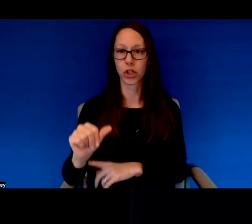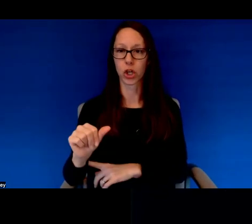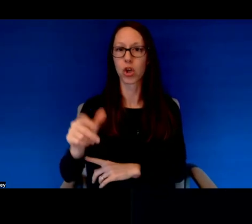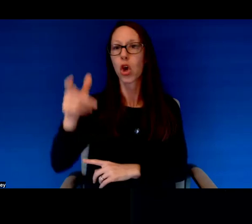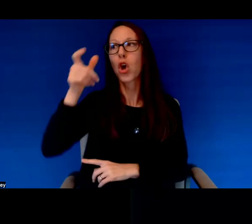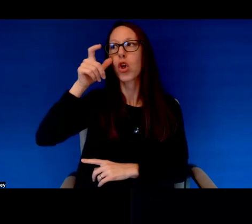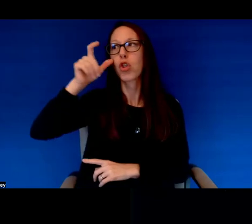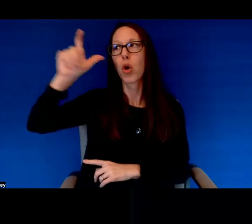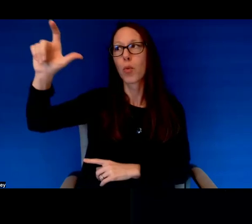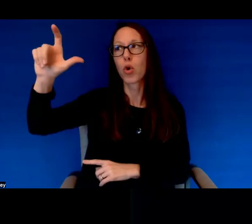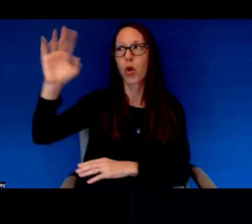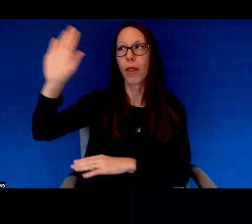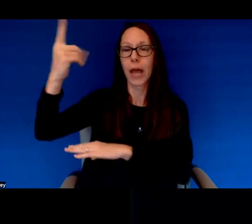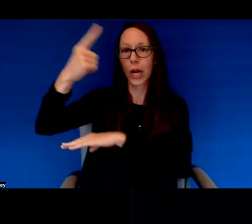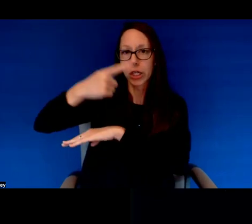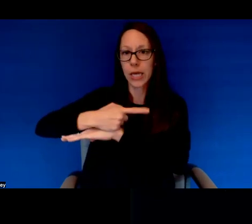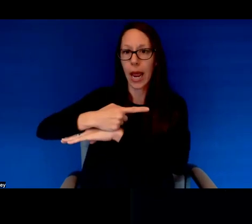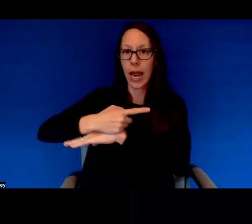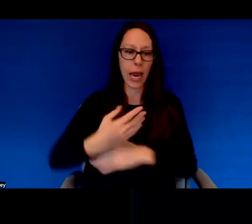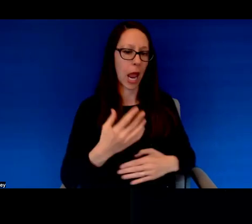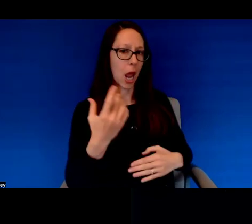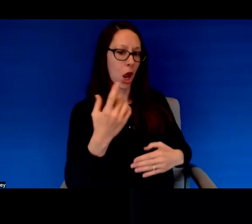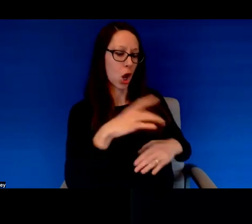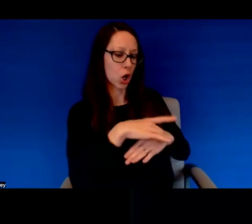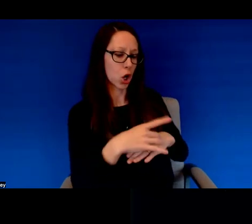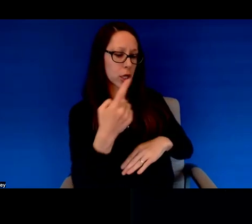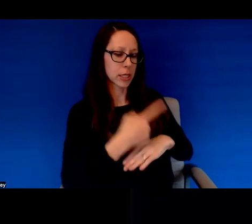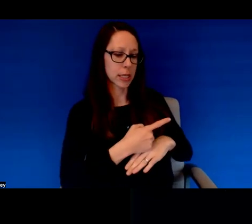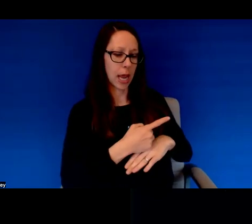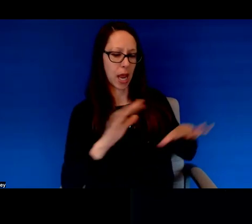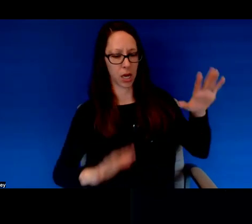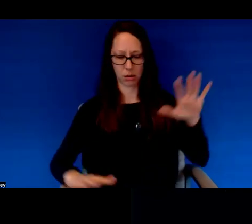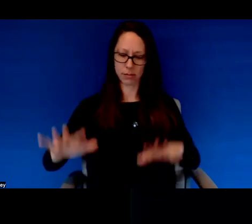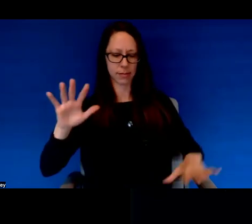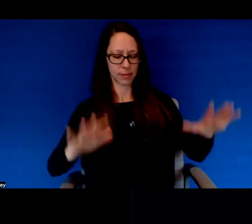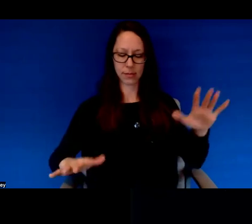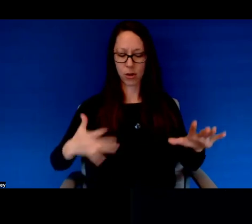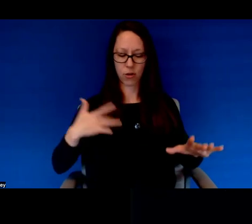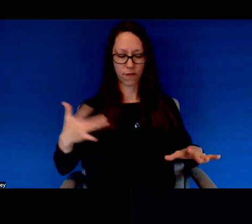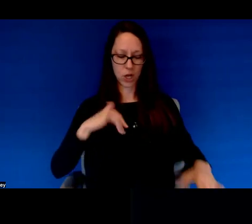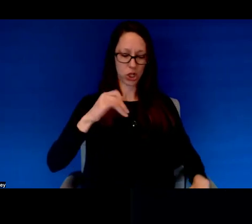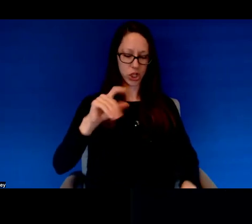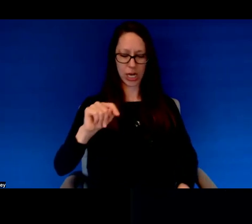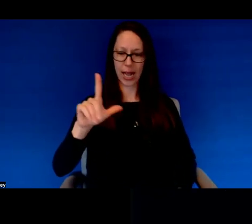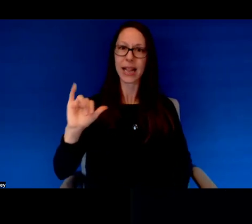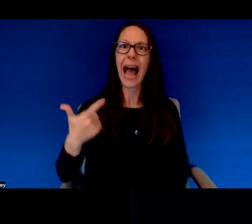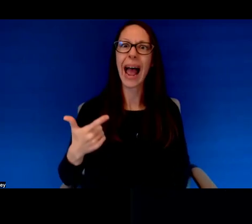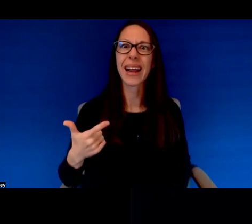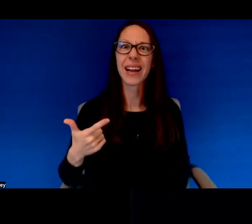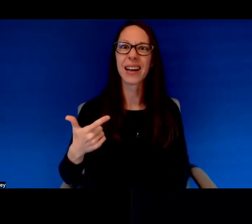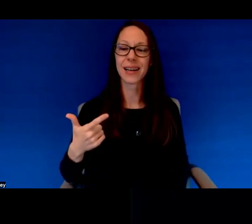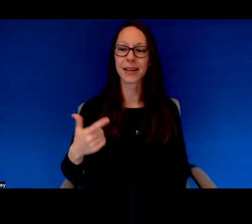is the moon day slash Earth day relationship disorienting? Does it feel like jet lag for people?